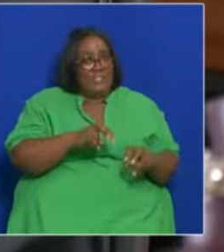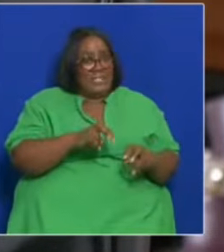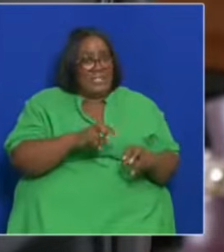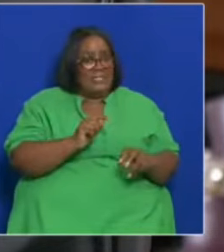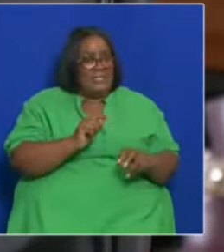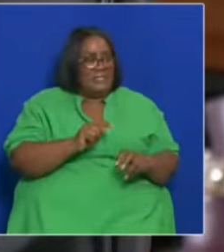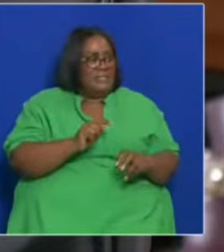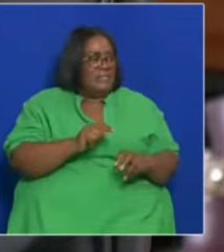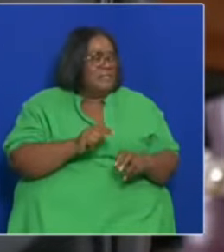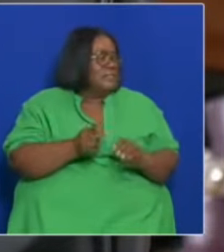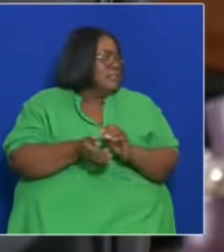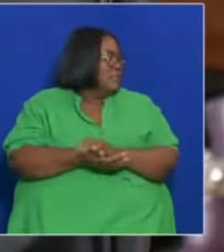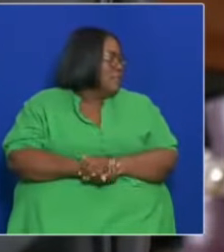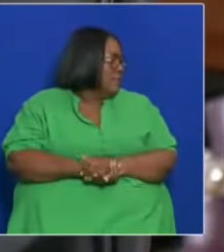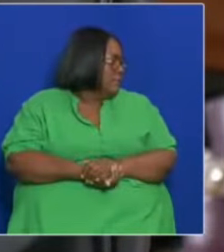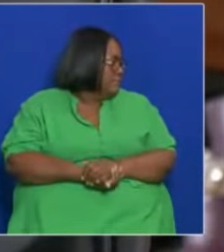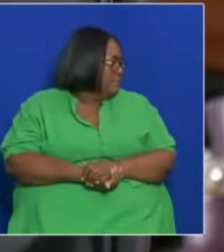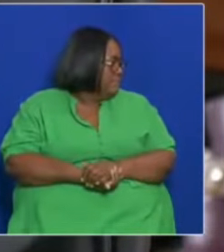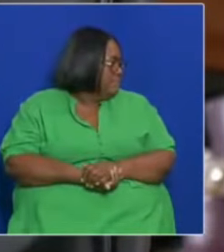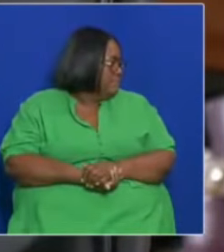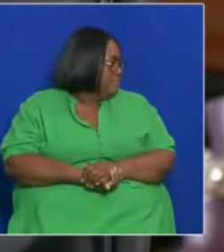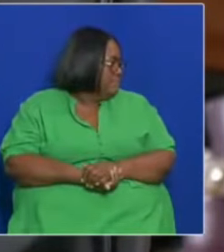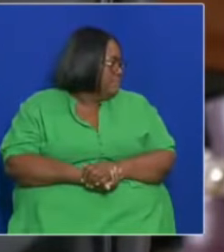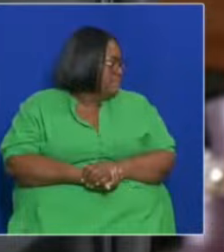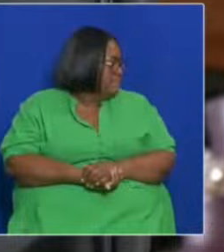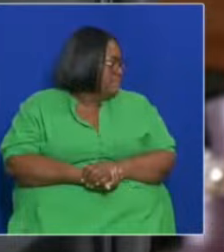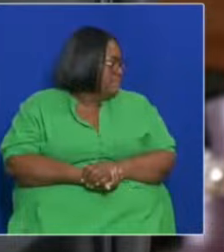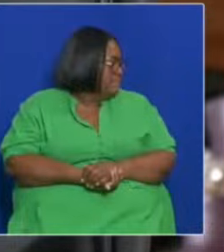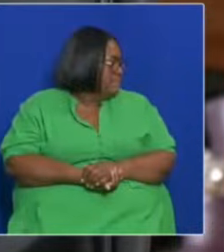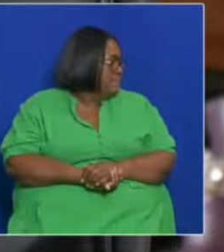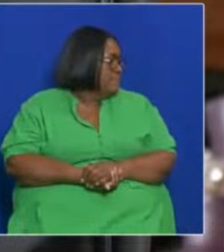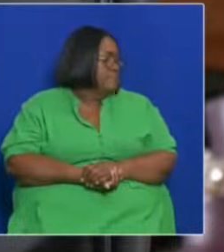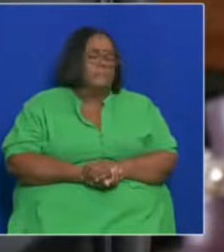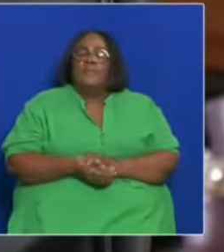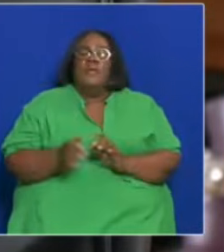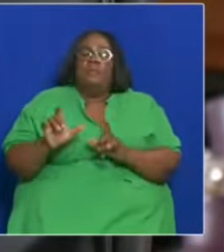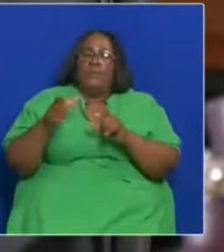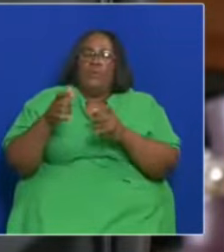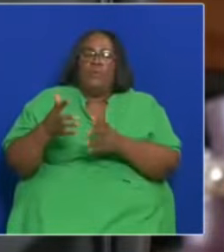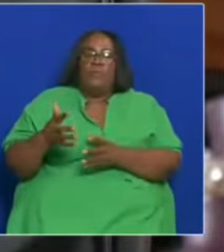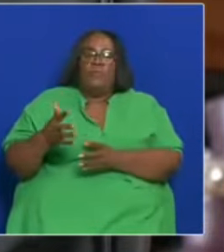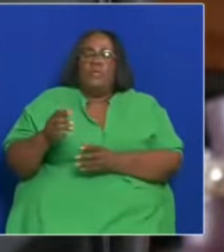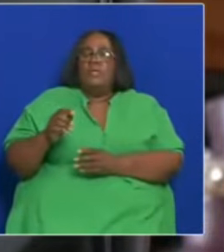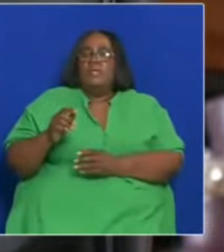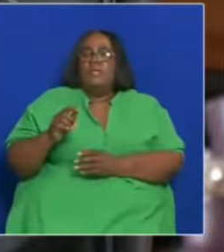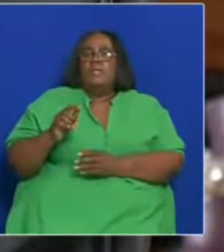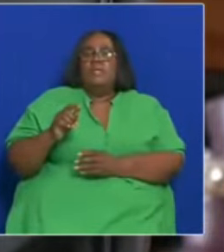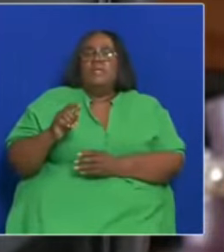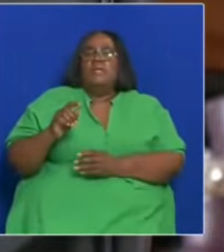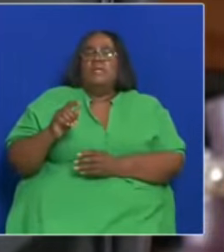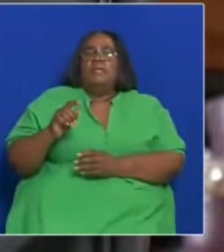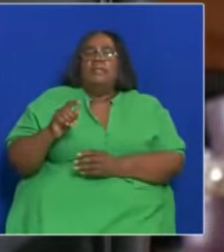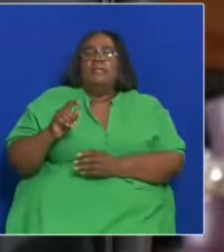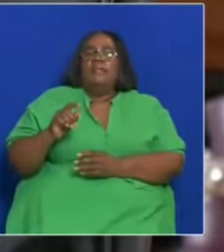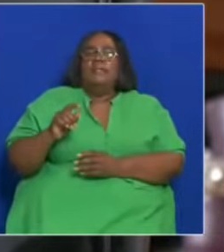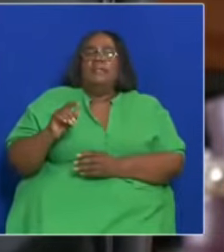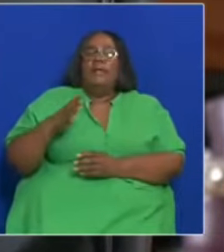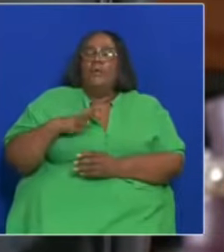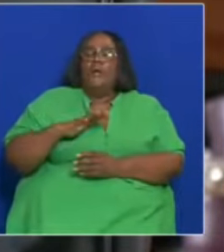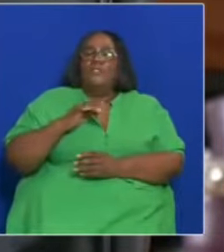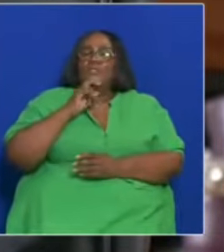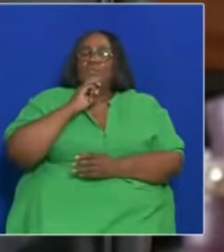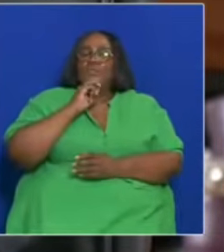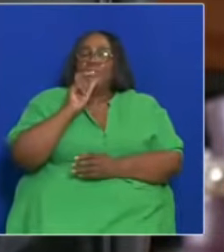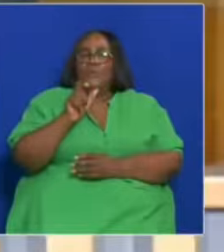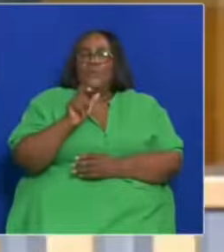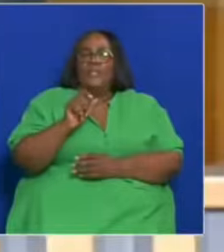Commissioner Baloyi, because of the heebie-jeebie moment, I want to say this heebie-jeebie